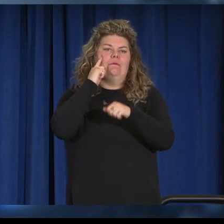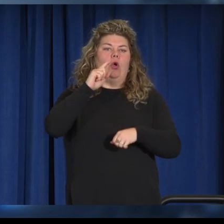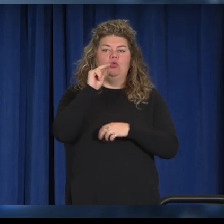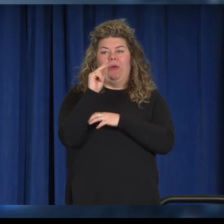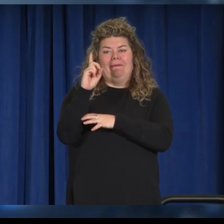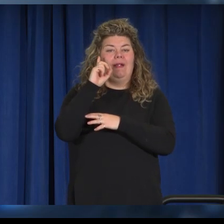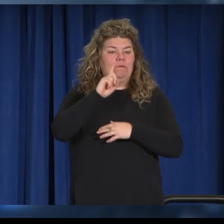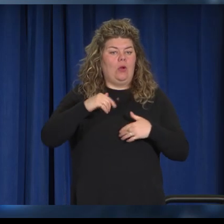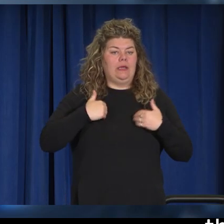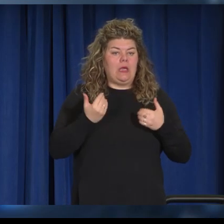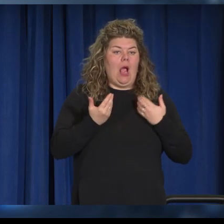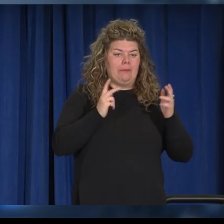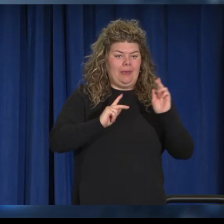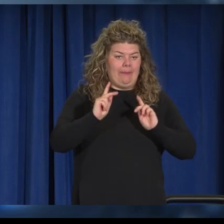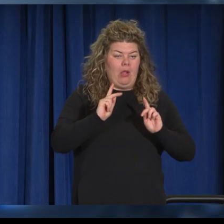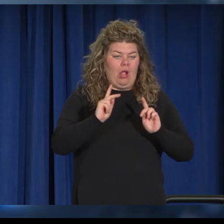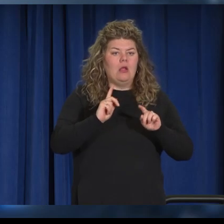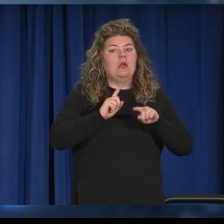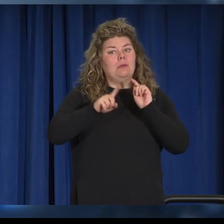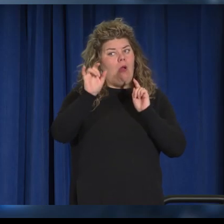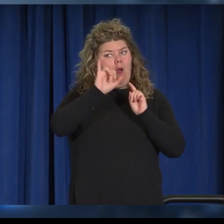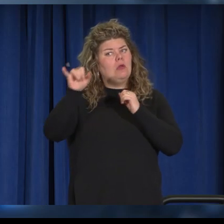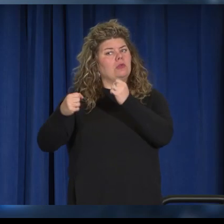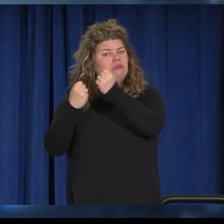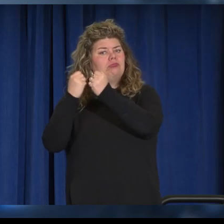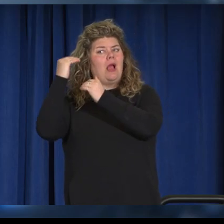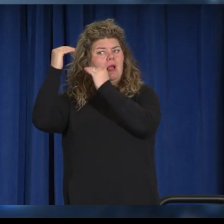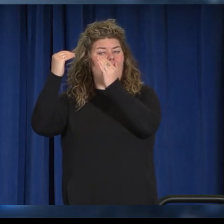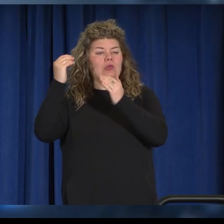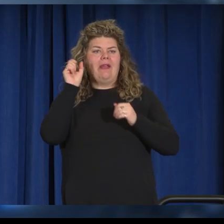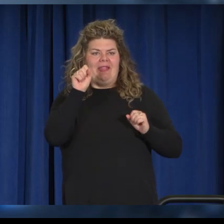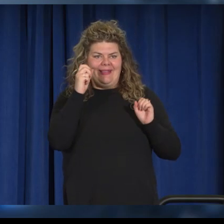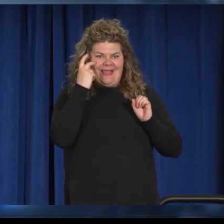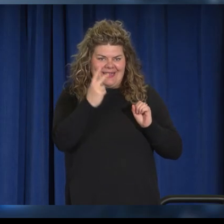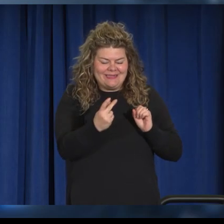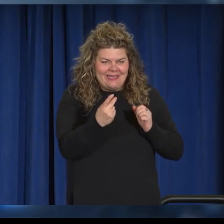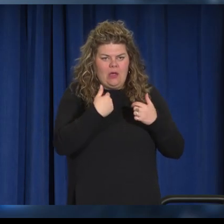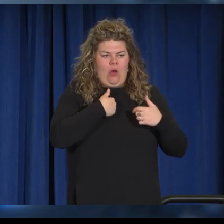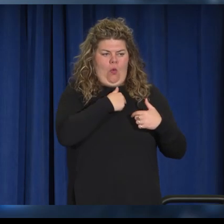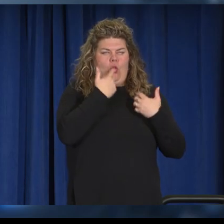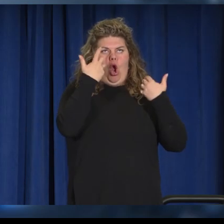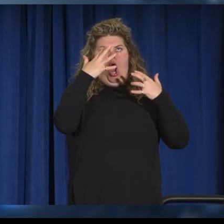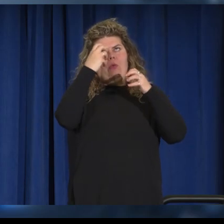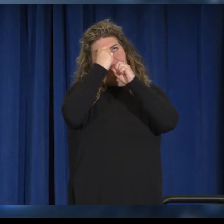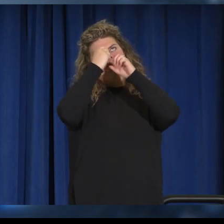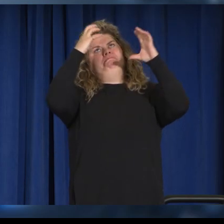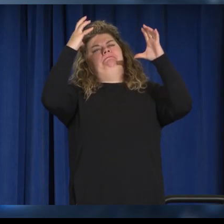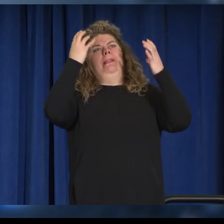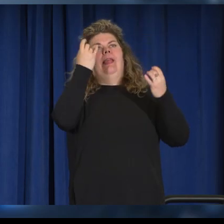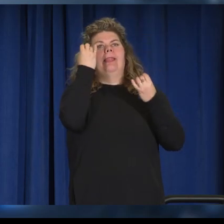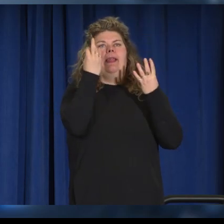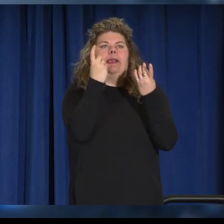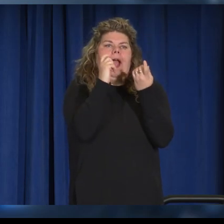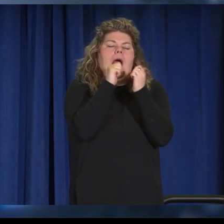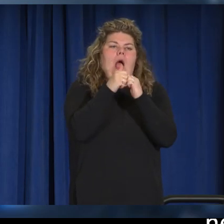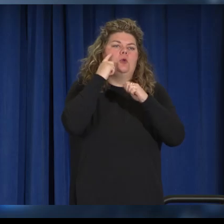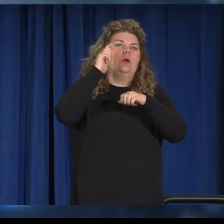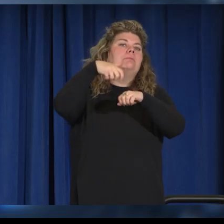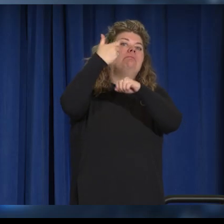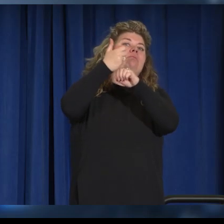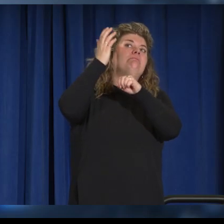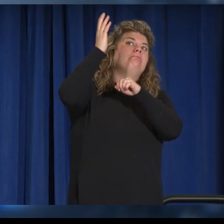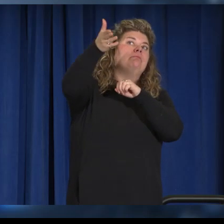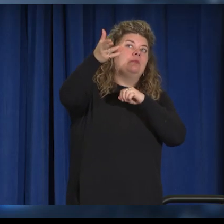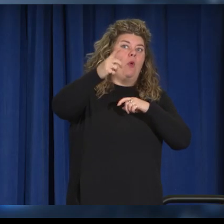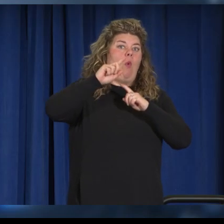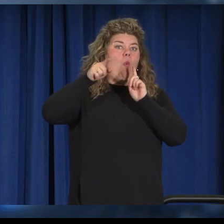people and to be able to hire adults. They could see that we're already thinking about how we're going to, when the tap turned